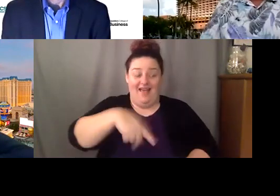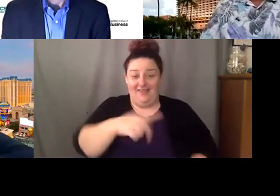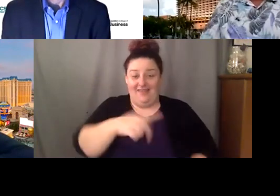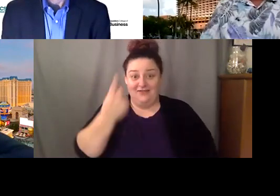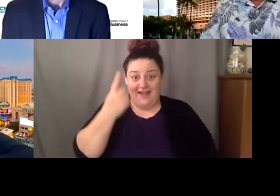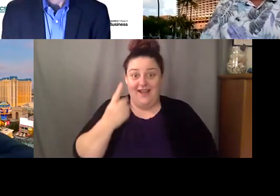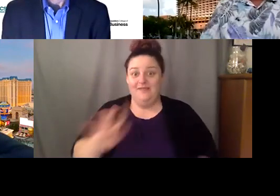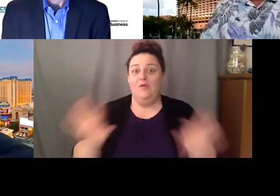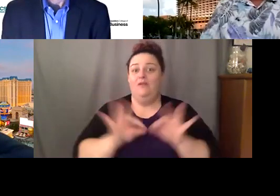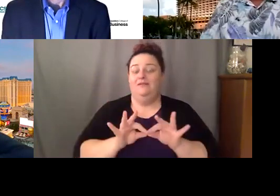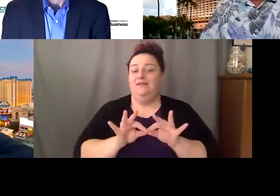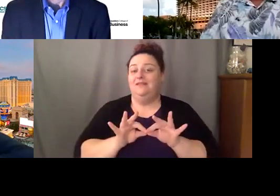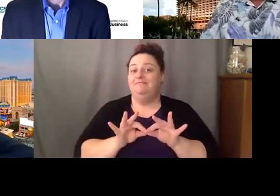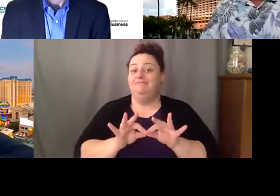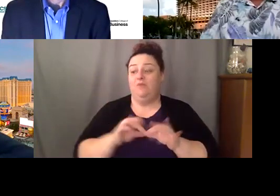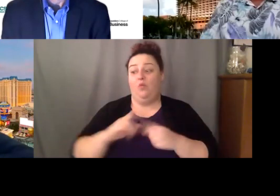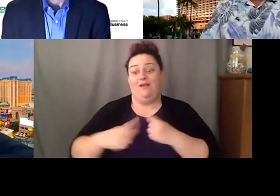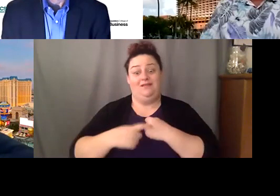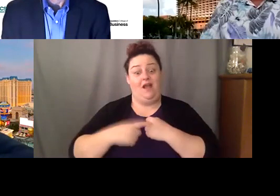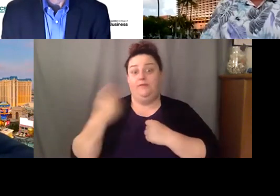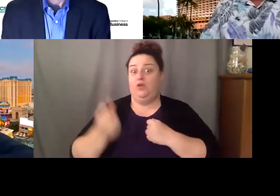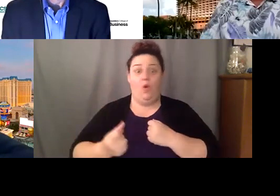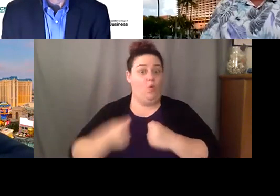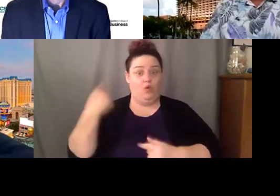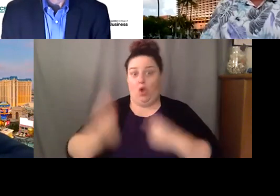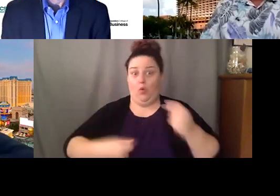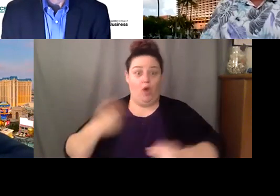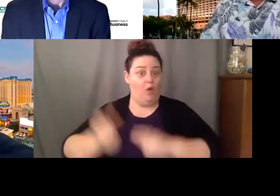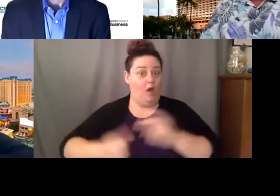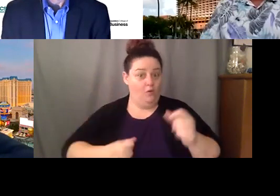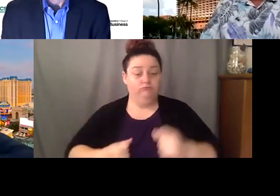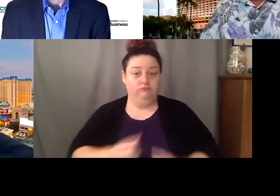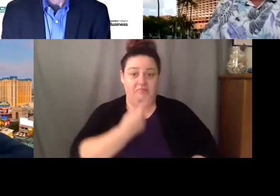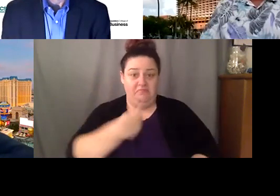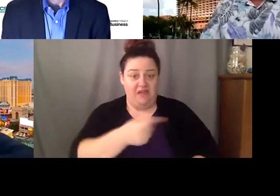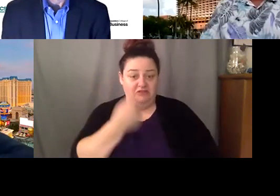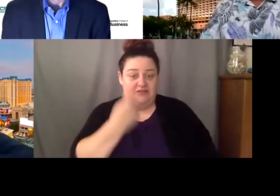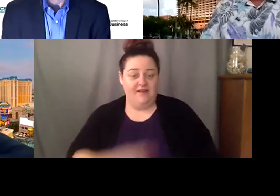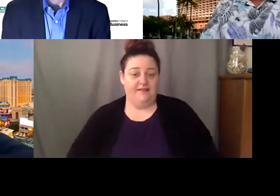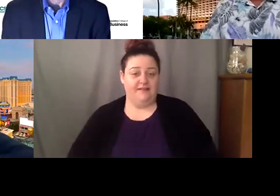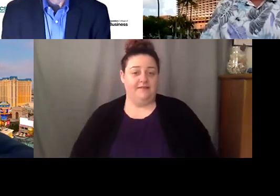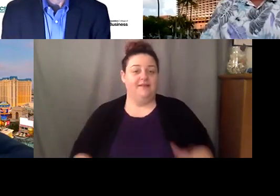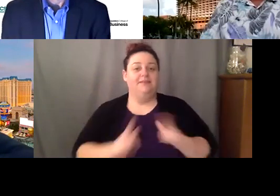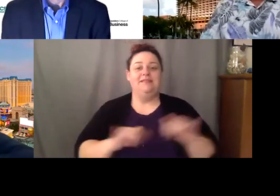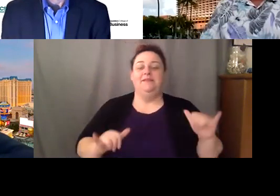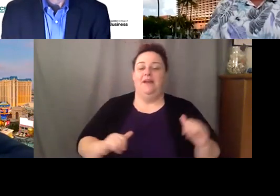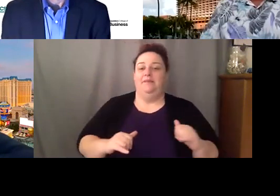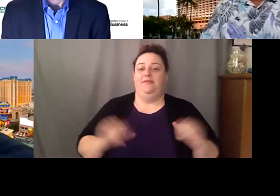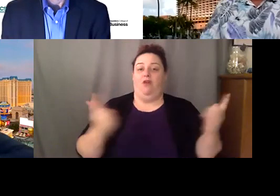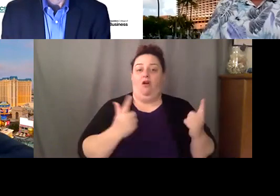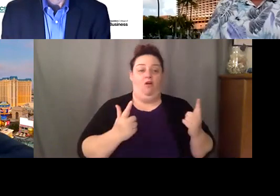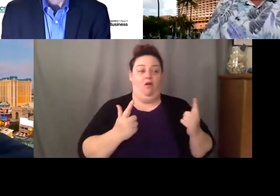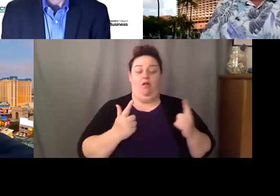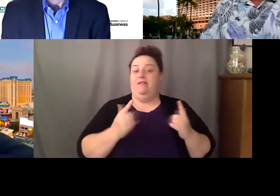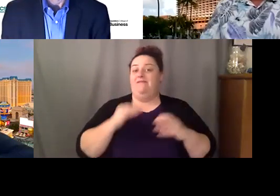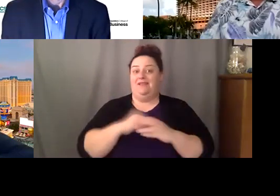that importance of, you know, when it's time to go, we got to go. But on the same token, they're all in